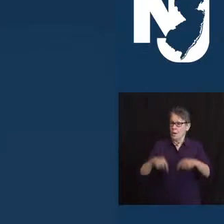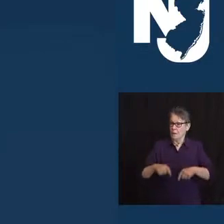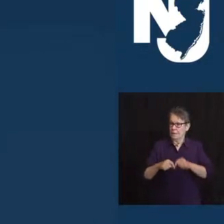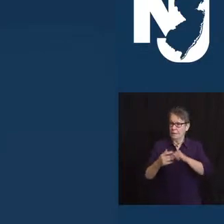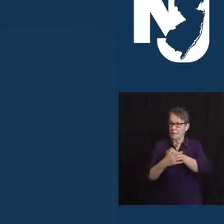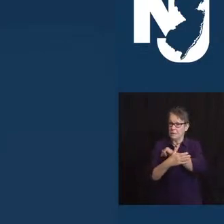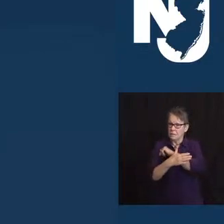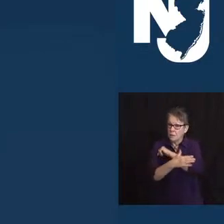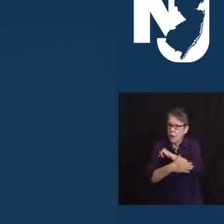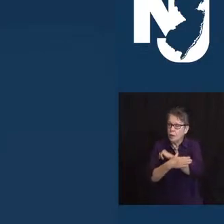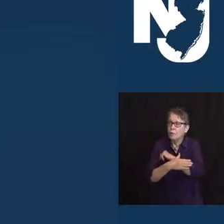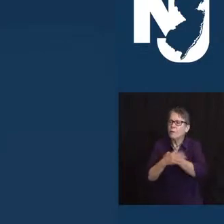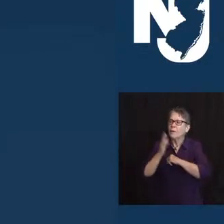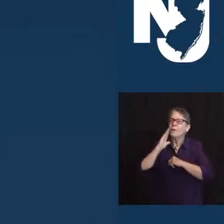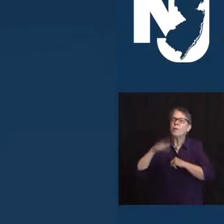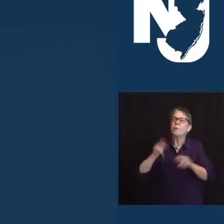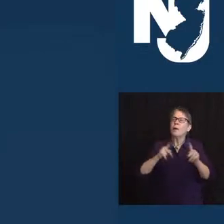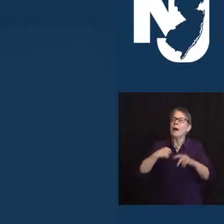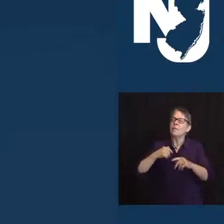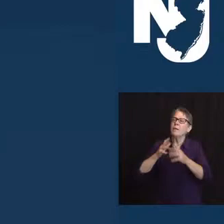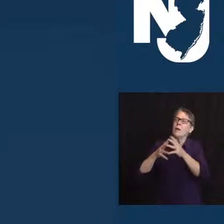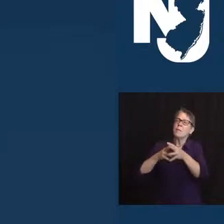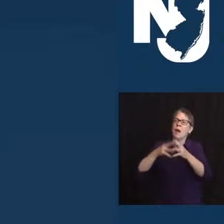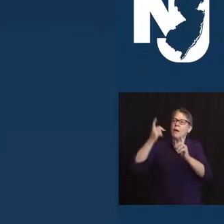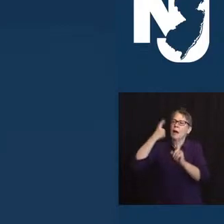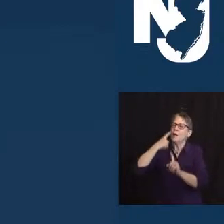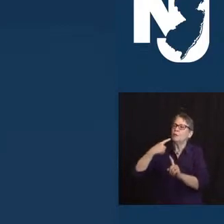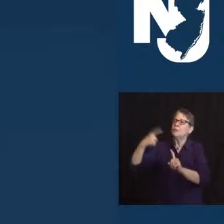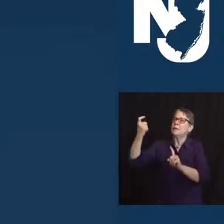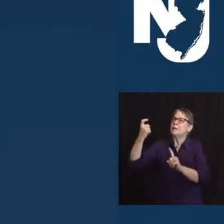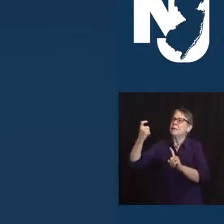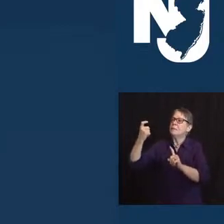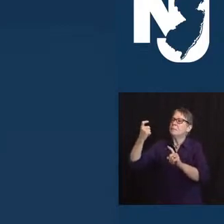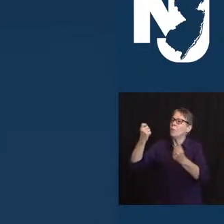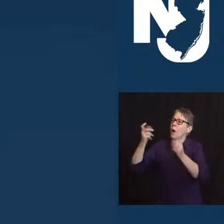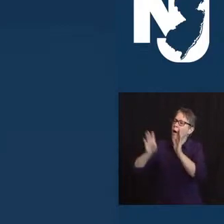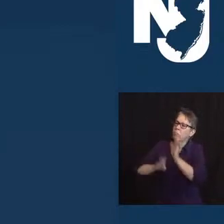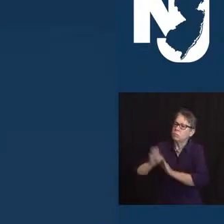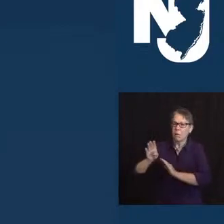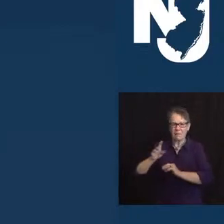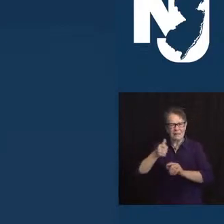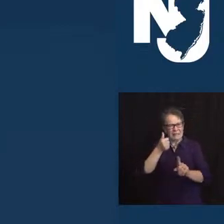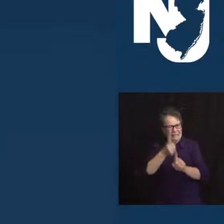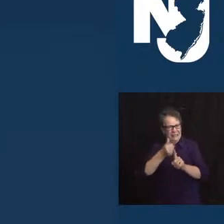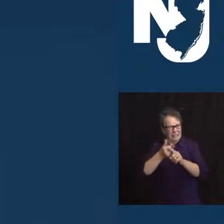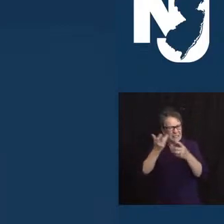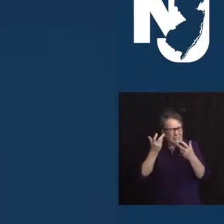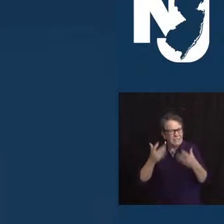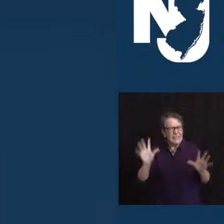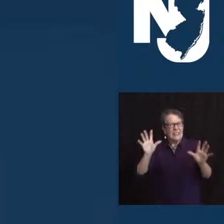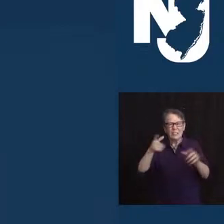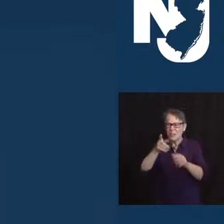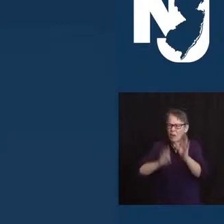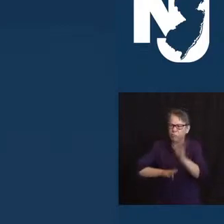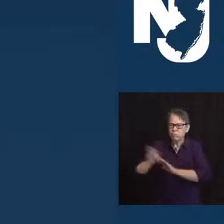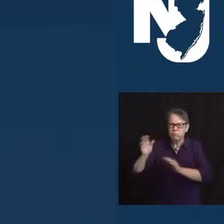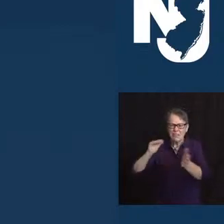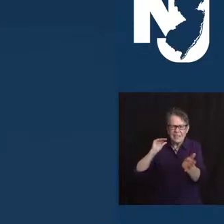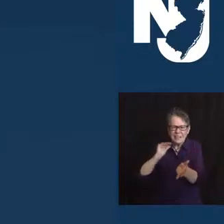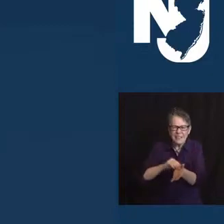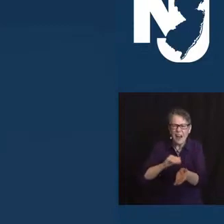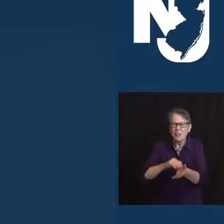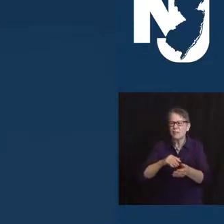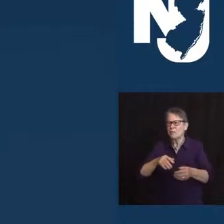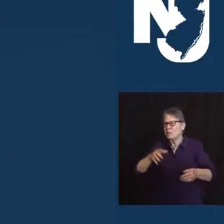dream. From becoming a successful doctor, a loving parent and aunt, and a respected longtime member of the